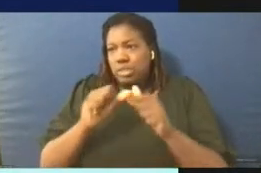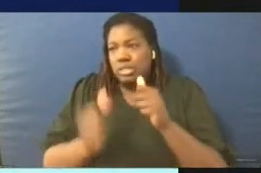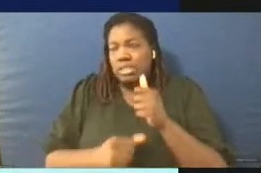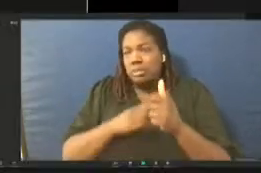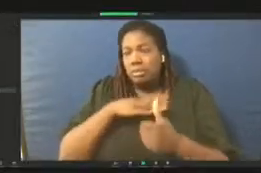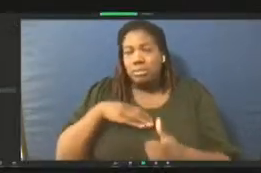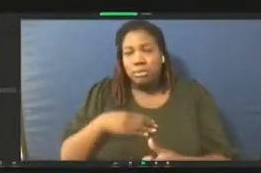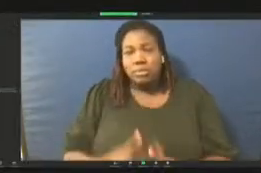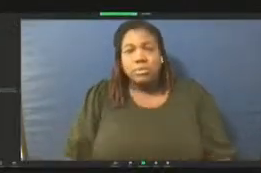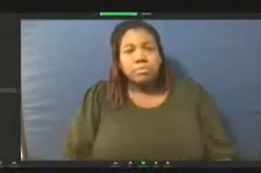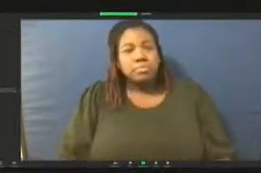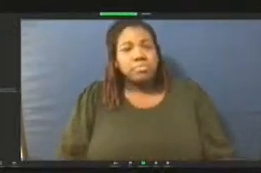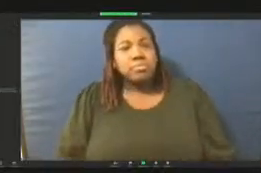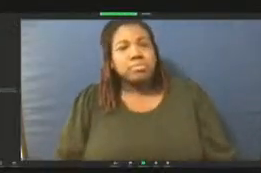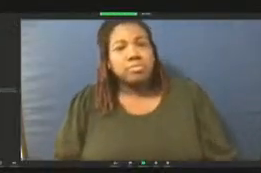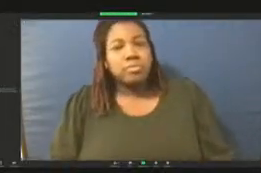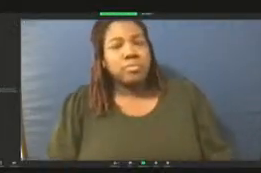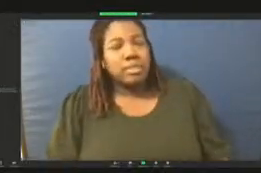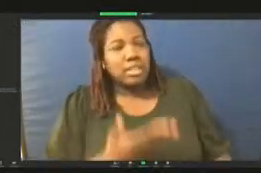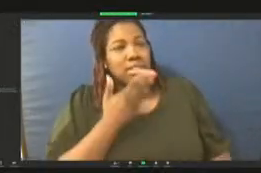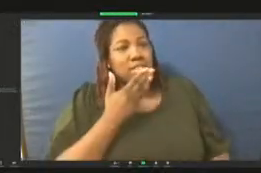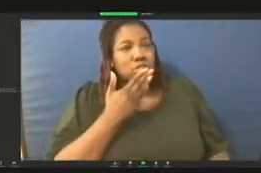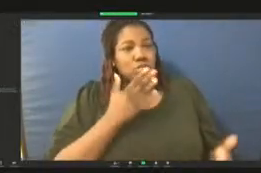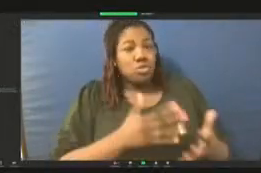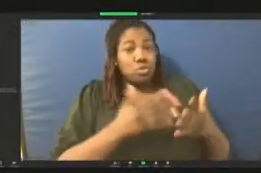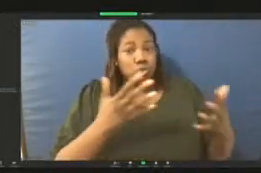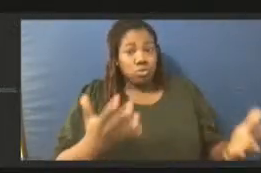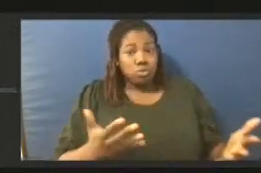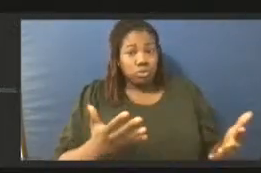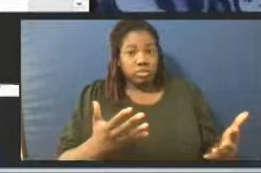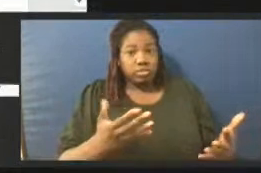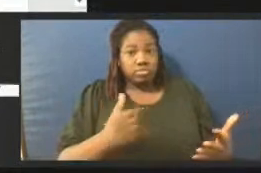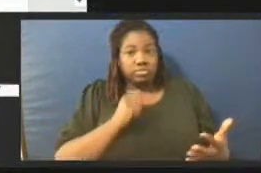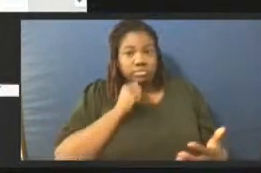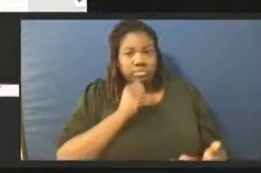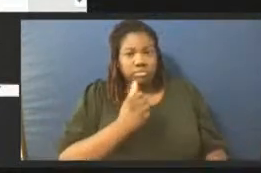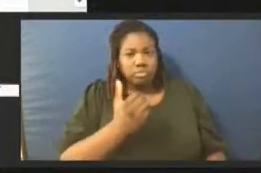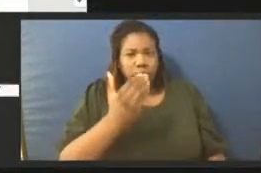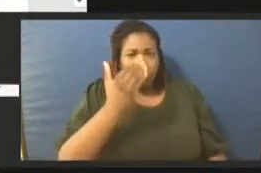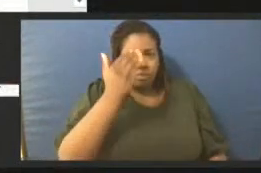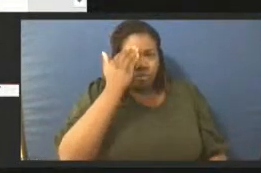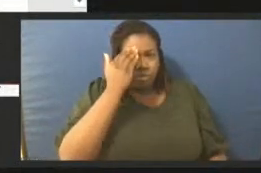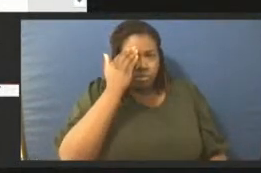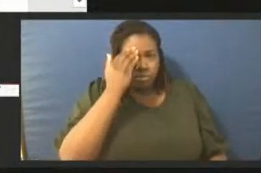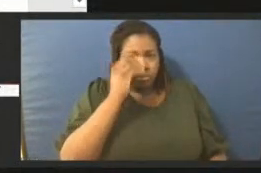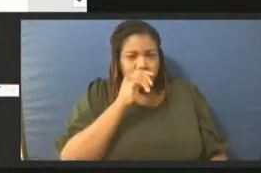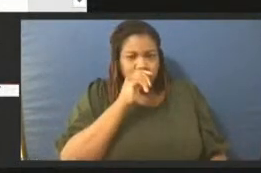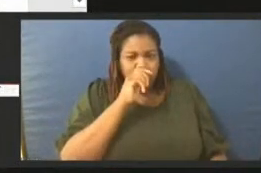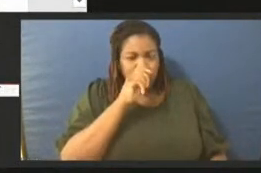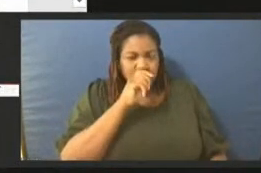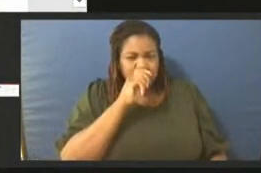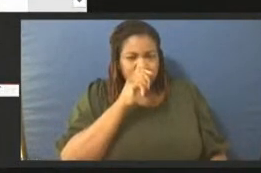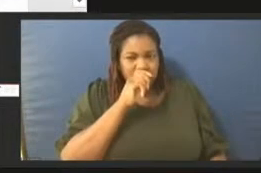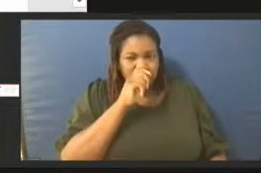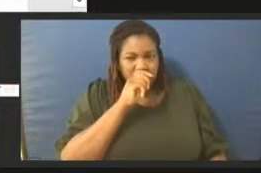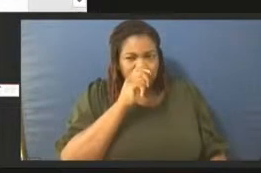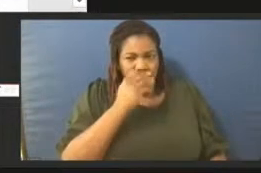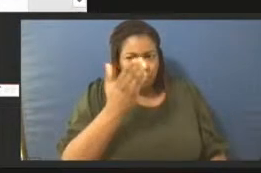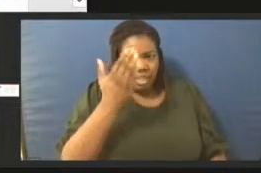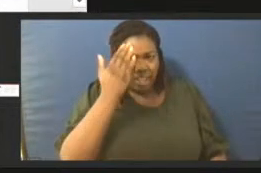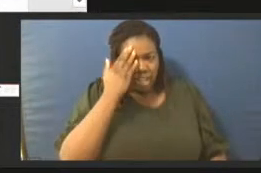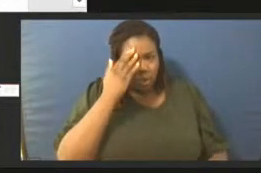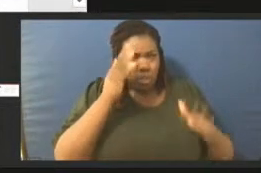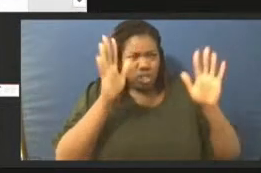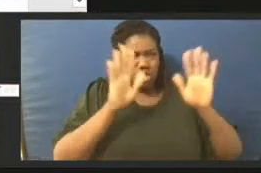Okay, thank you so much. I don't know if, I know there is a weather problem in